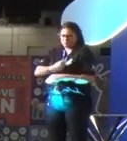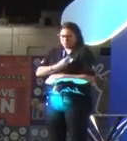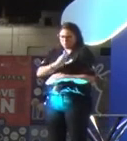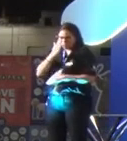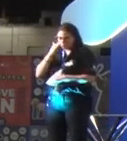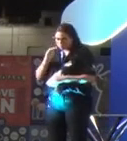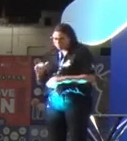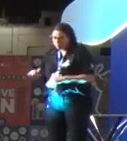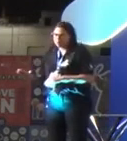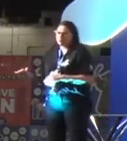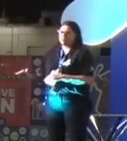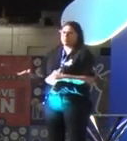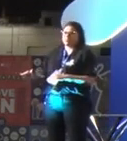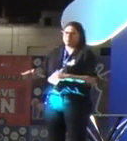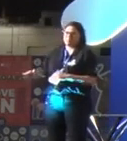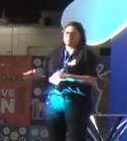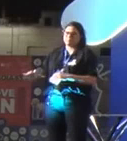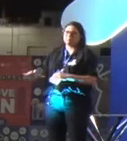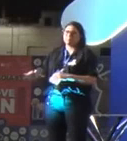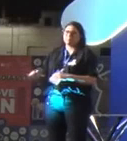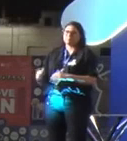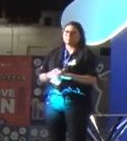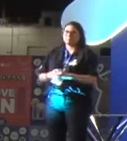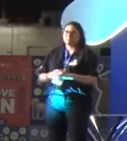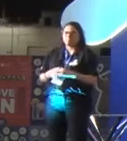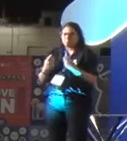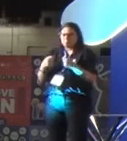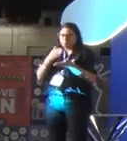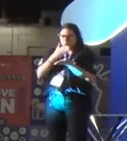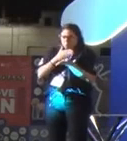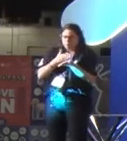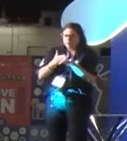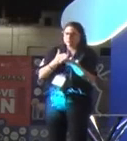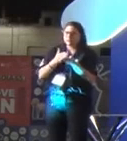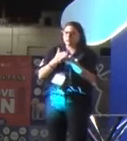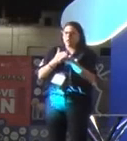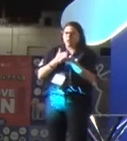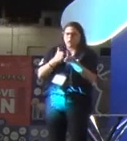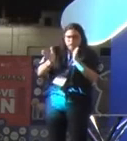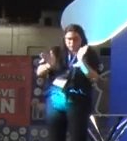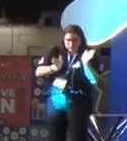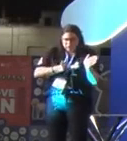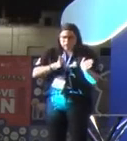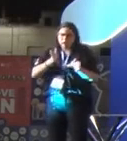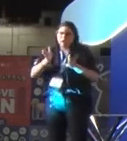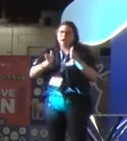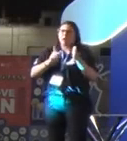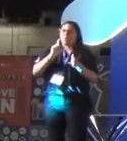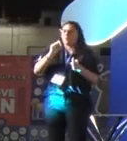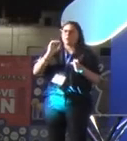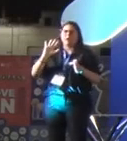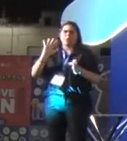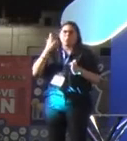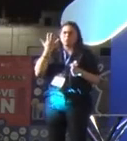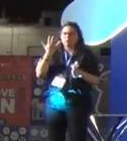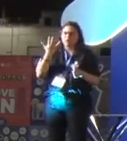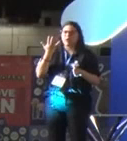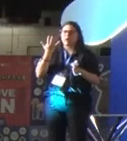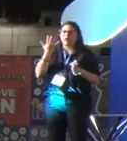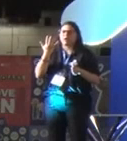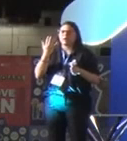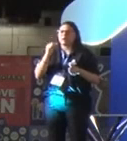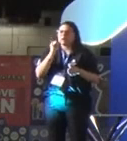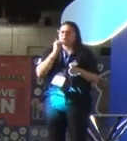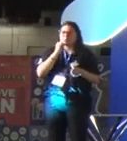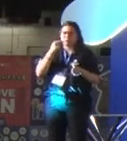with an accessible, overarching concept like, what would happen to me if I fell in a black hole? Or why do